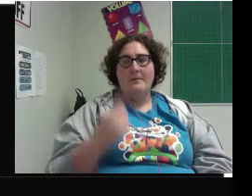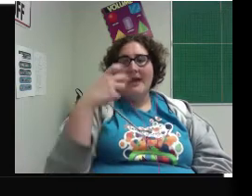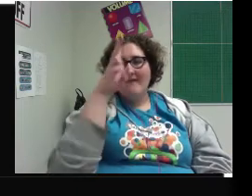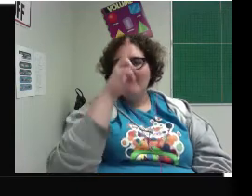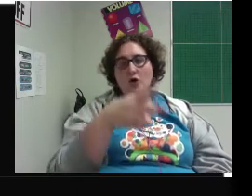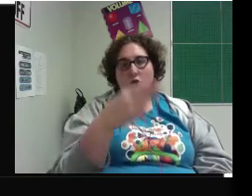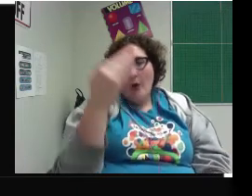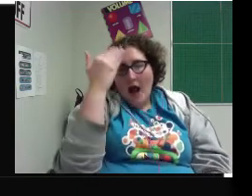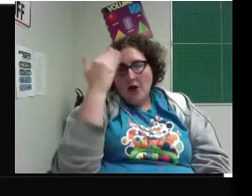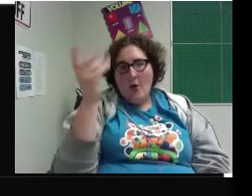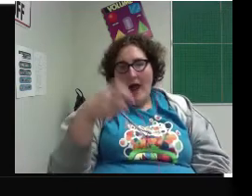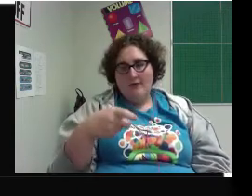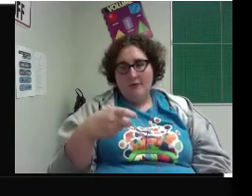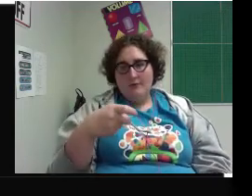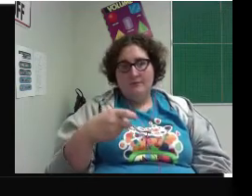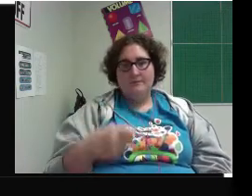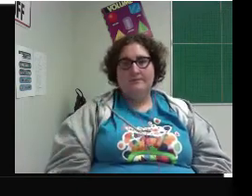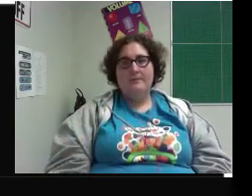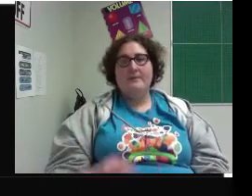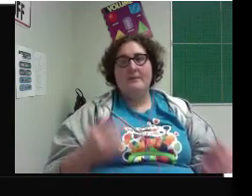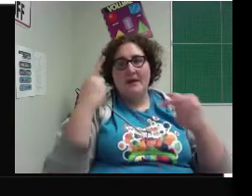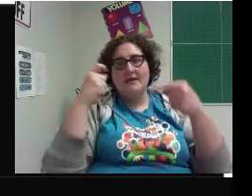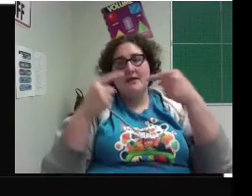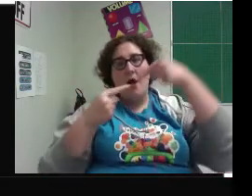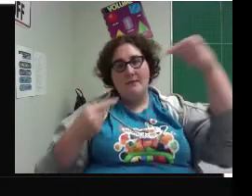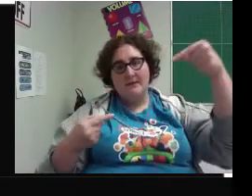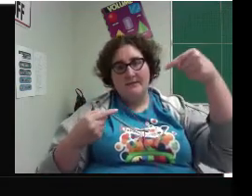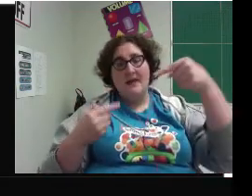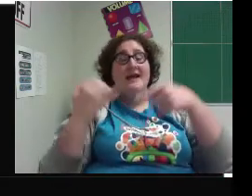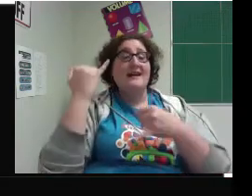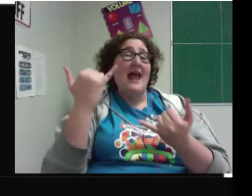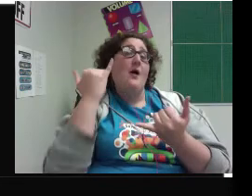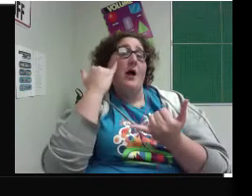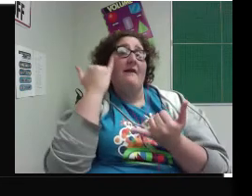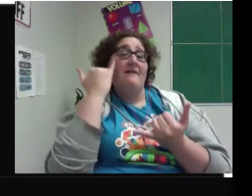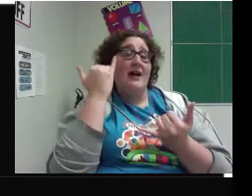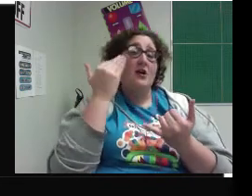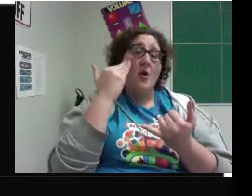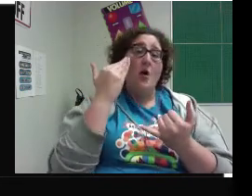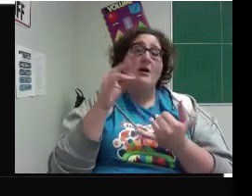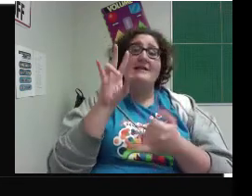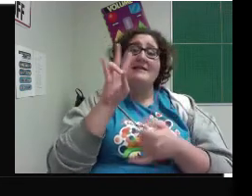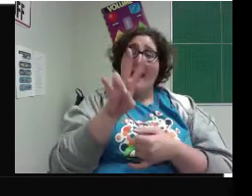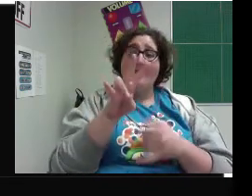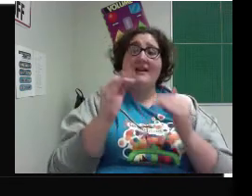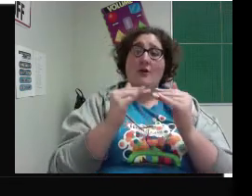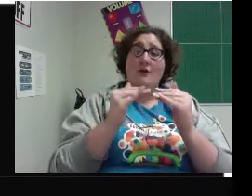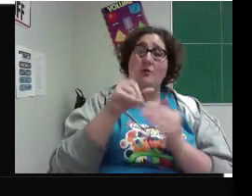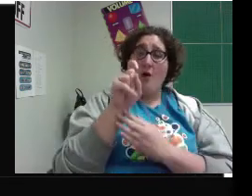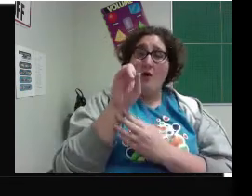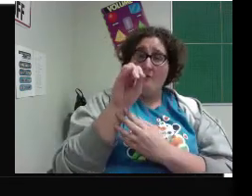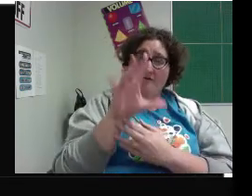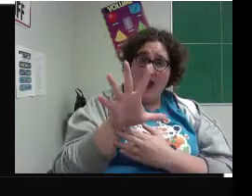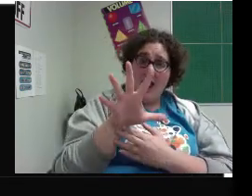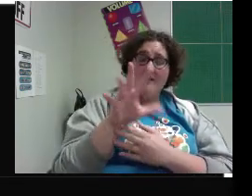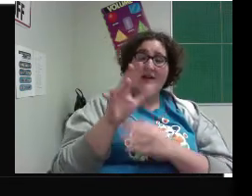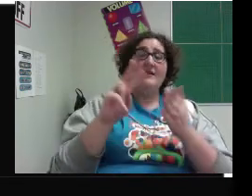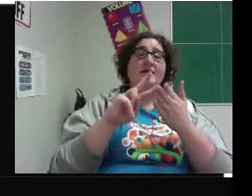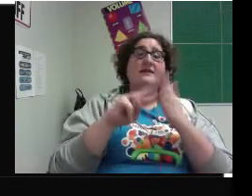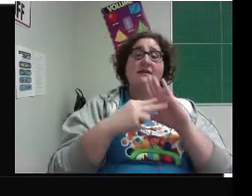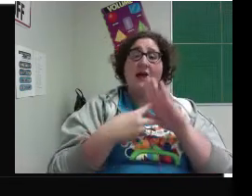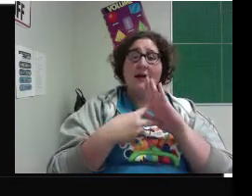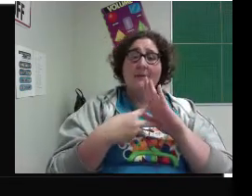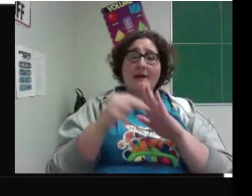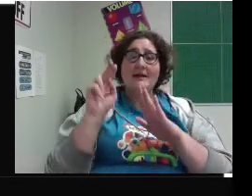vertical angles. Okay, now if I know angle 7 is 105 and I have parallel lines, I know that